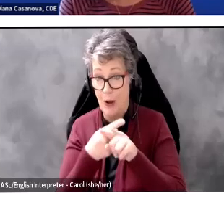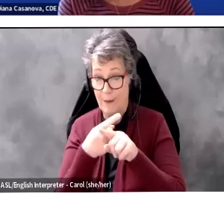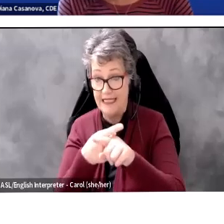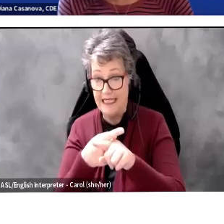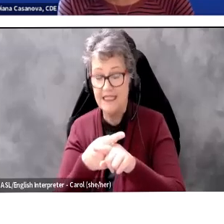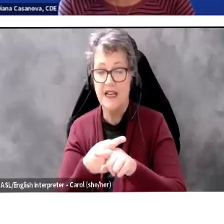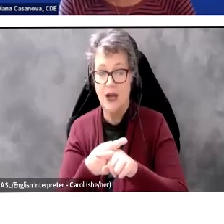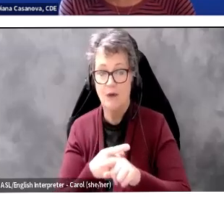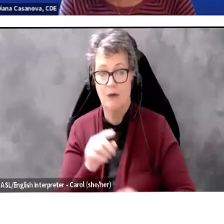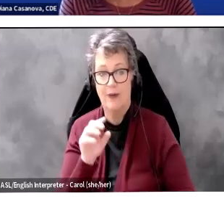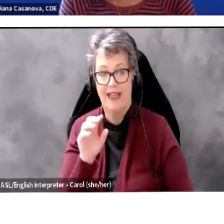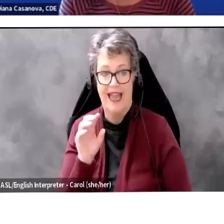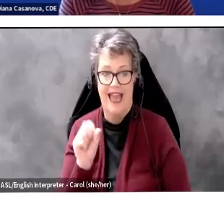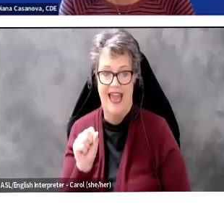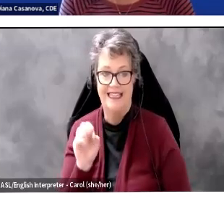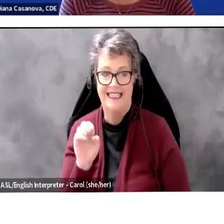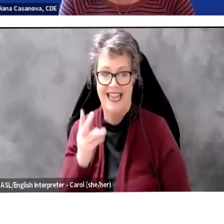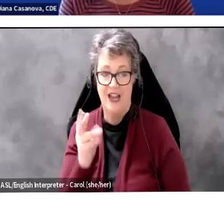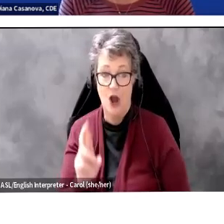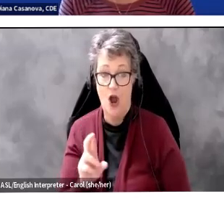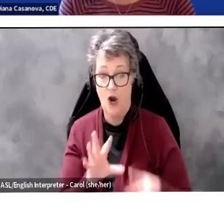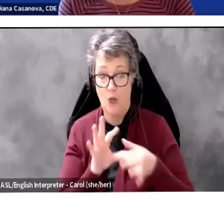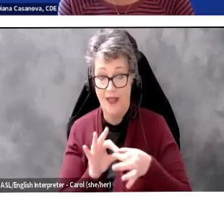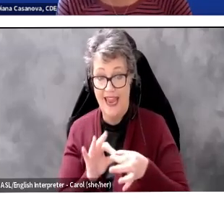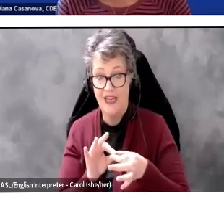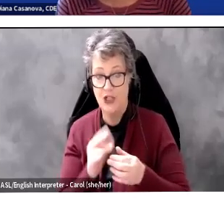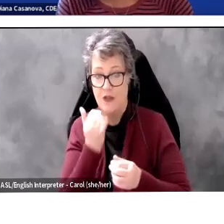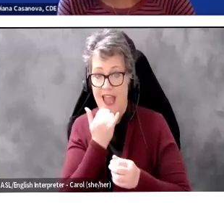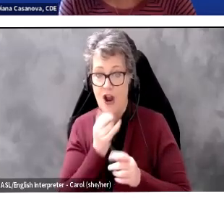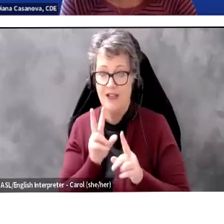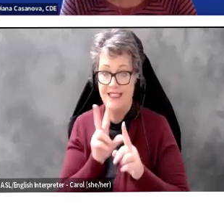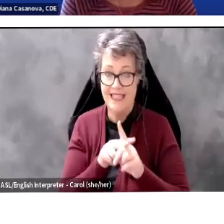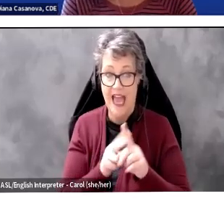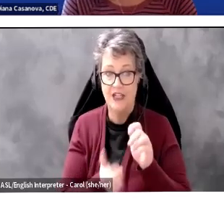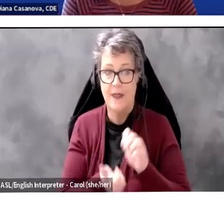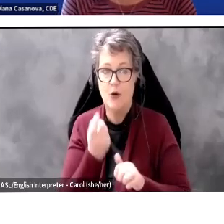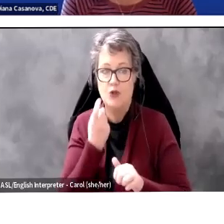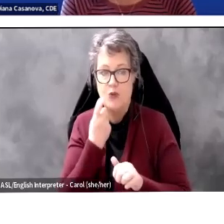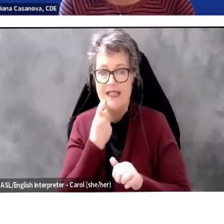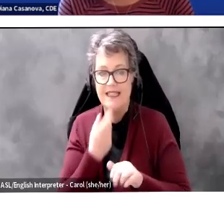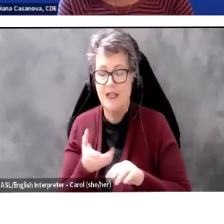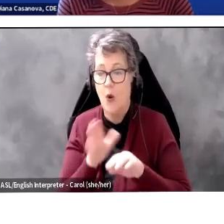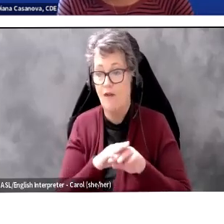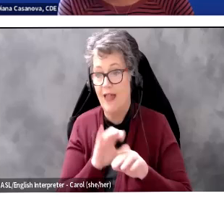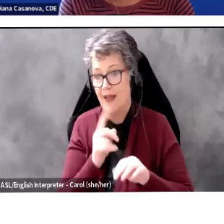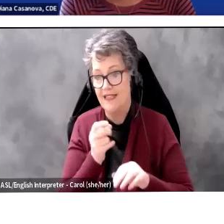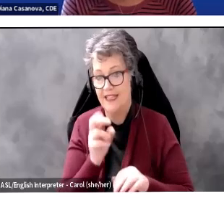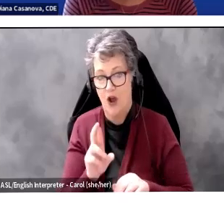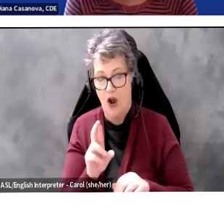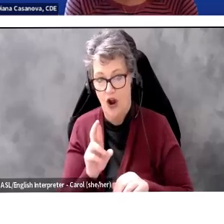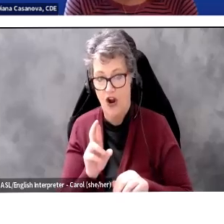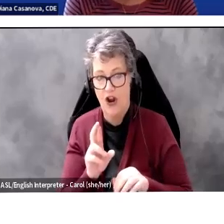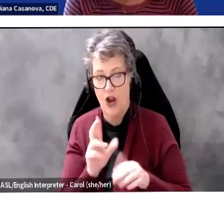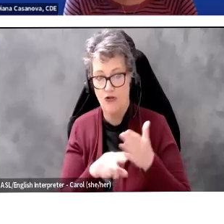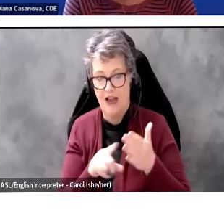will be SENR related with the error assigned to the LEA of most recent overlapping SENR for correction. And those